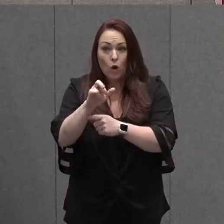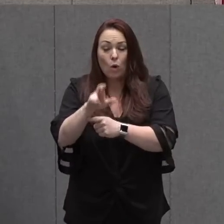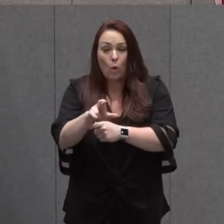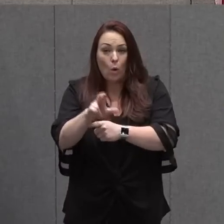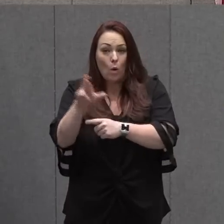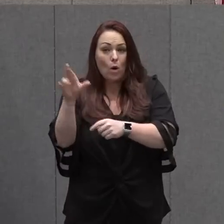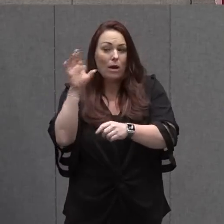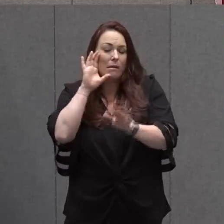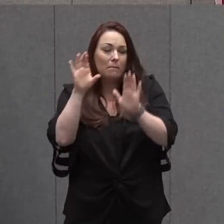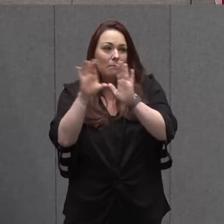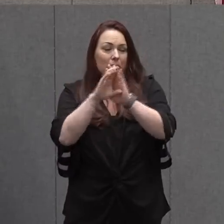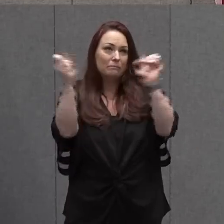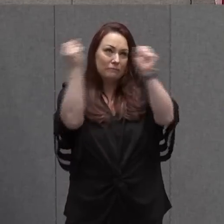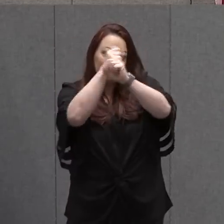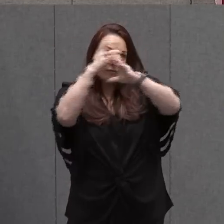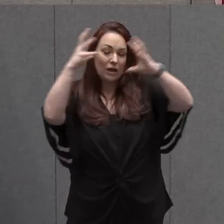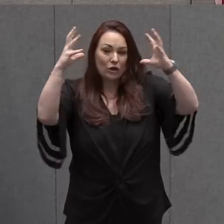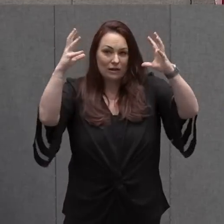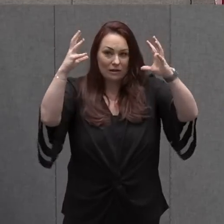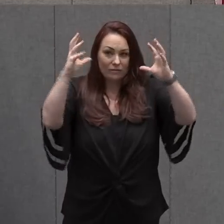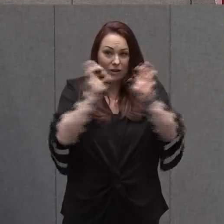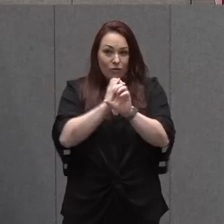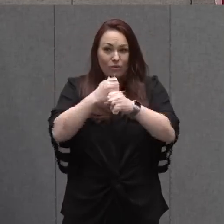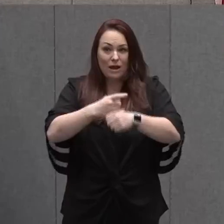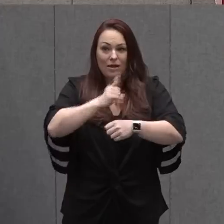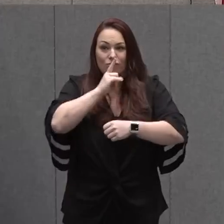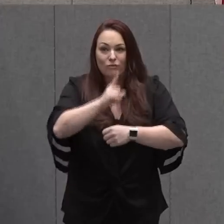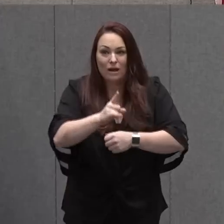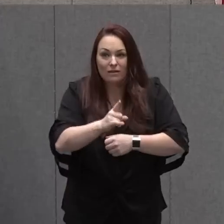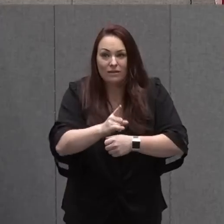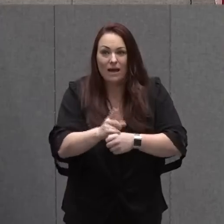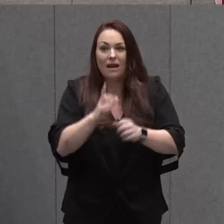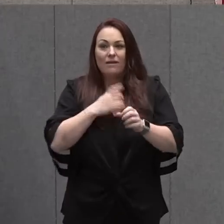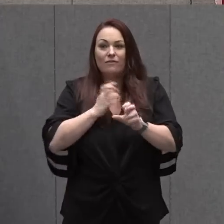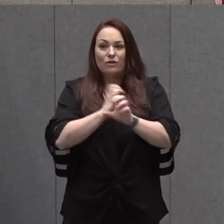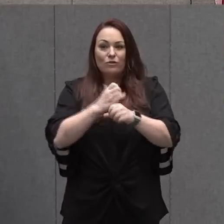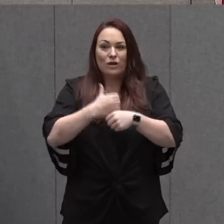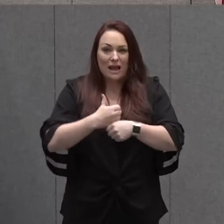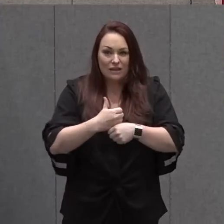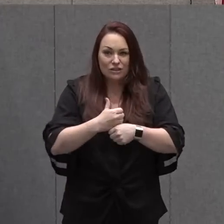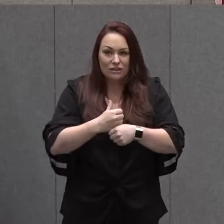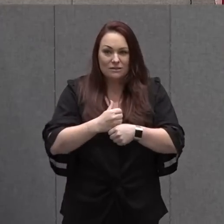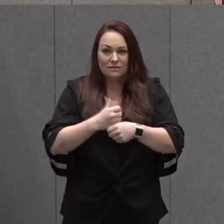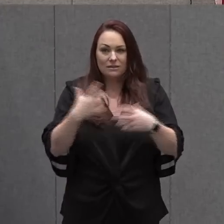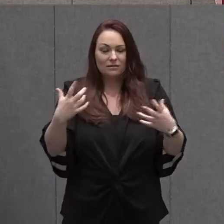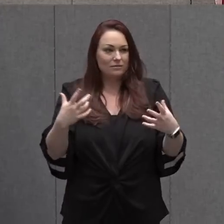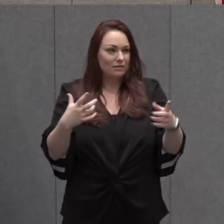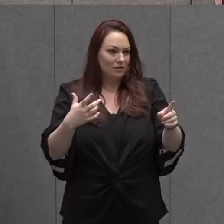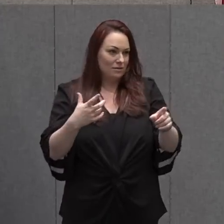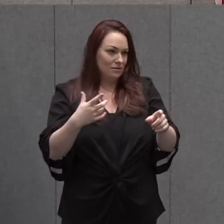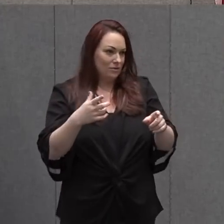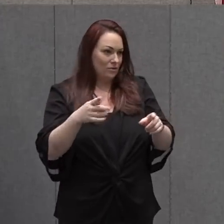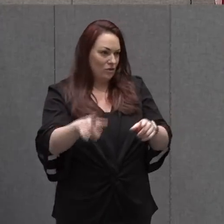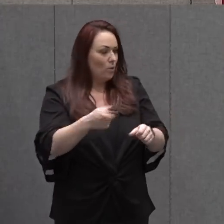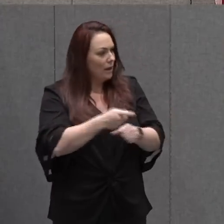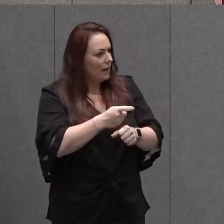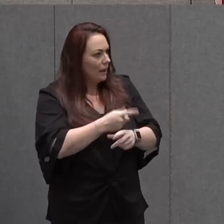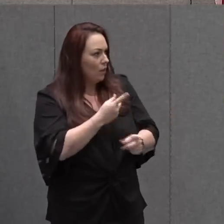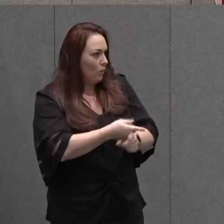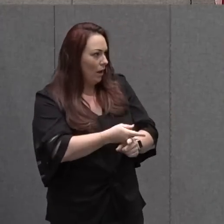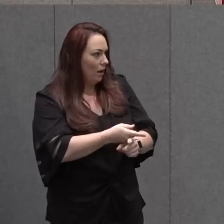life creations? Oh, okay. Stop, Miss Garcia. You're kidding, right?